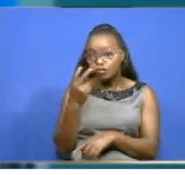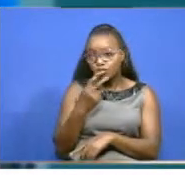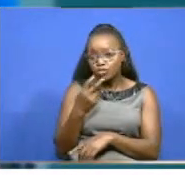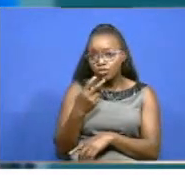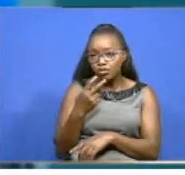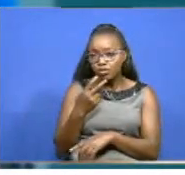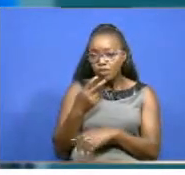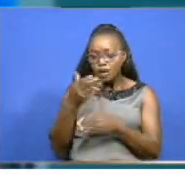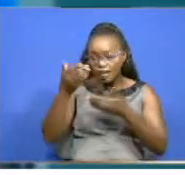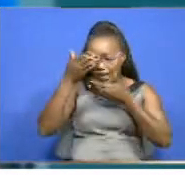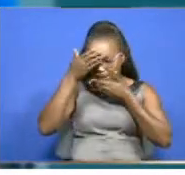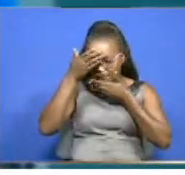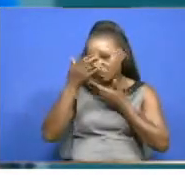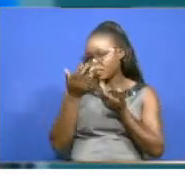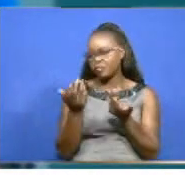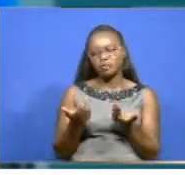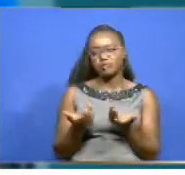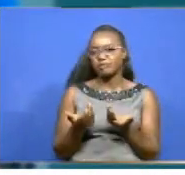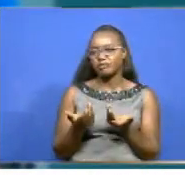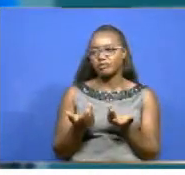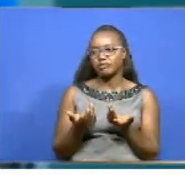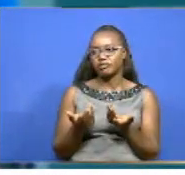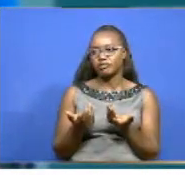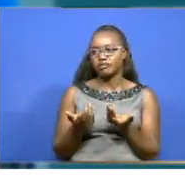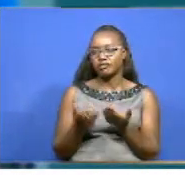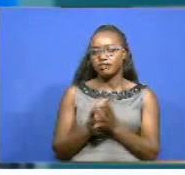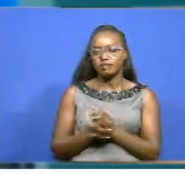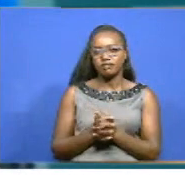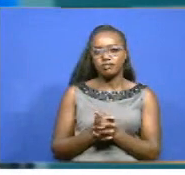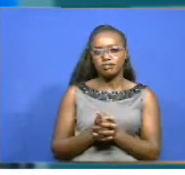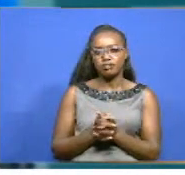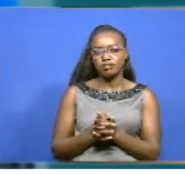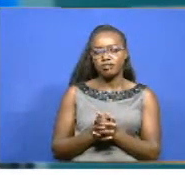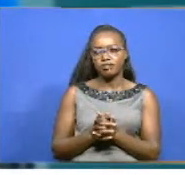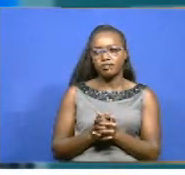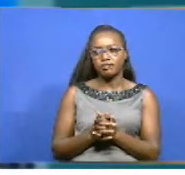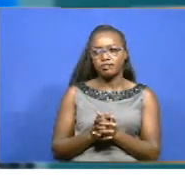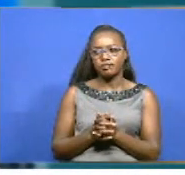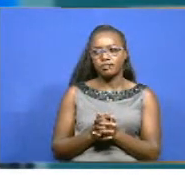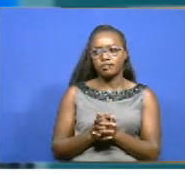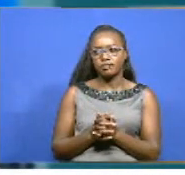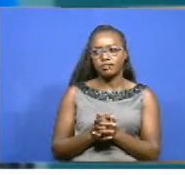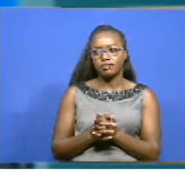I will come back to the categorization. That is why it is important. Mm-hmm. You see,